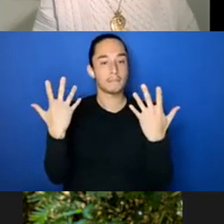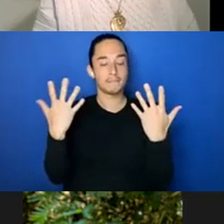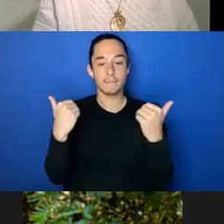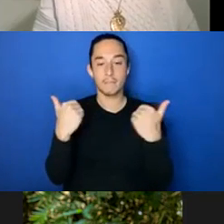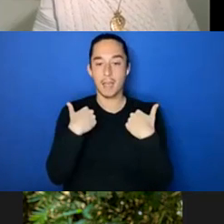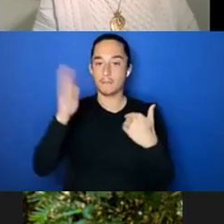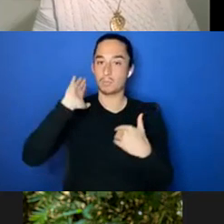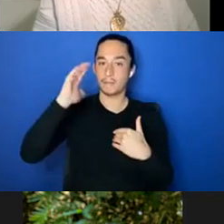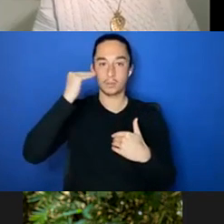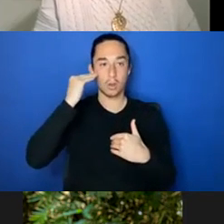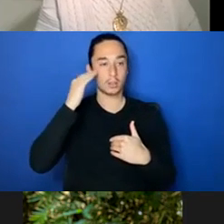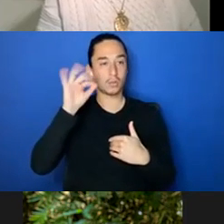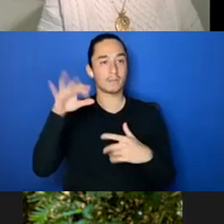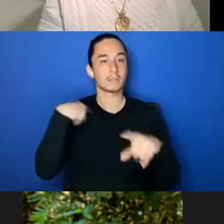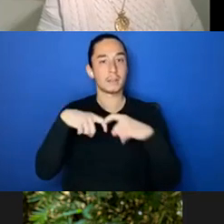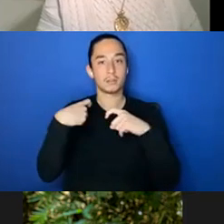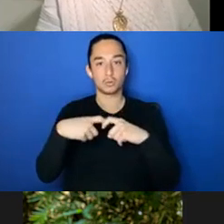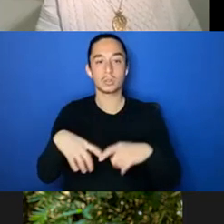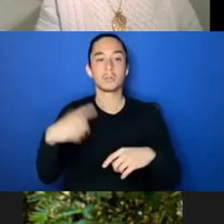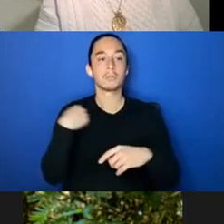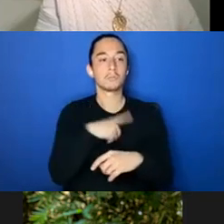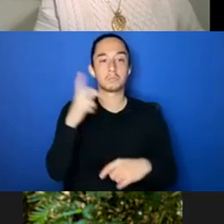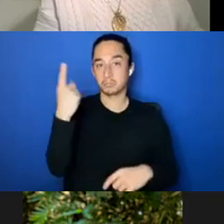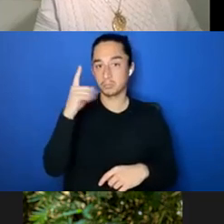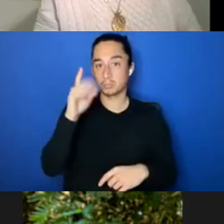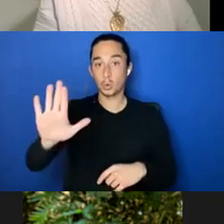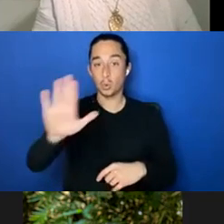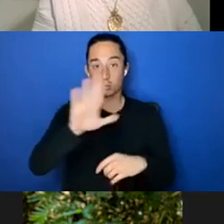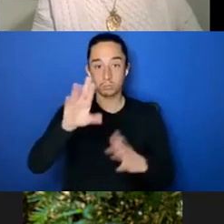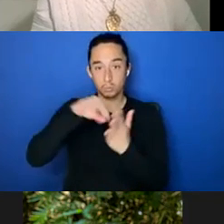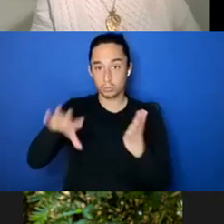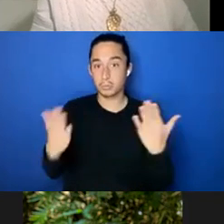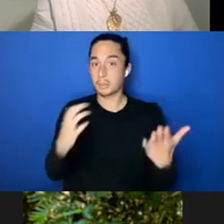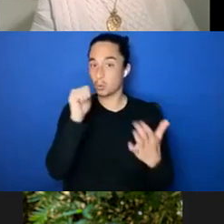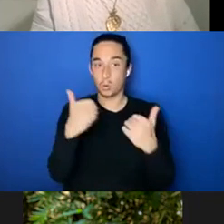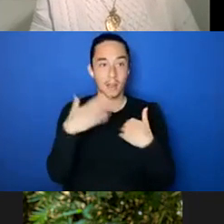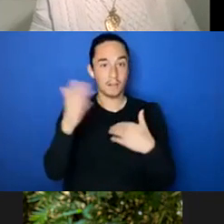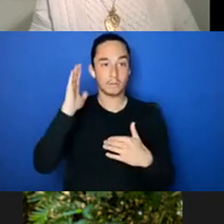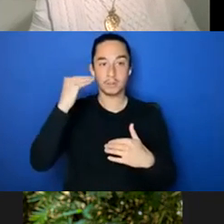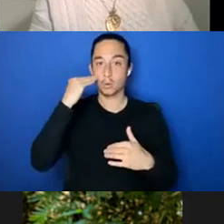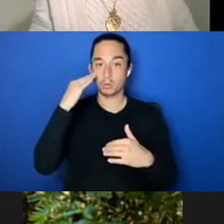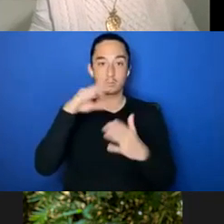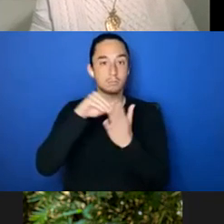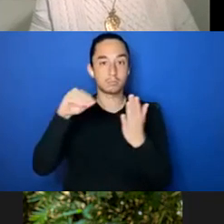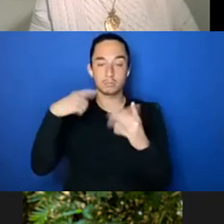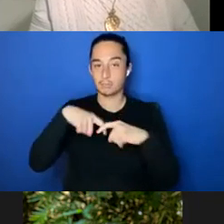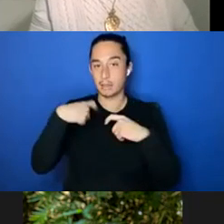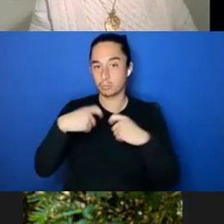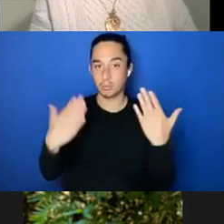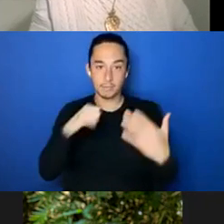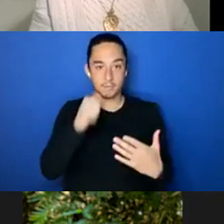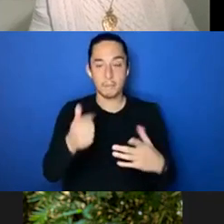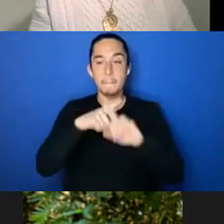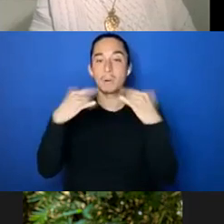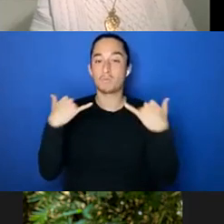previous knowledge of Spanish. And while we understand that your students may not have a previous knowledge of Spanish, at this point,